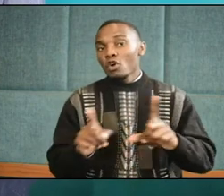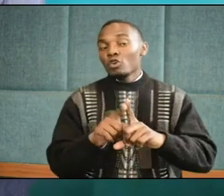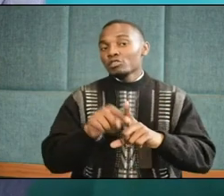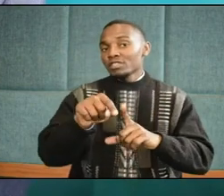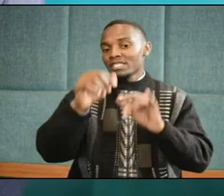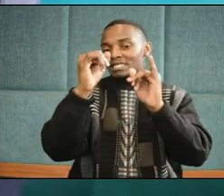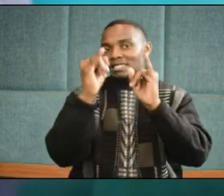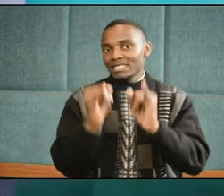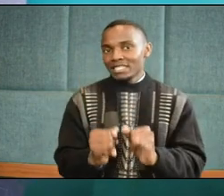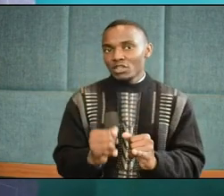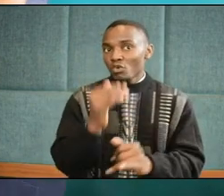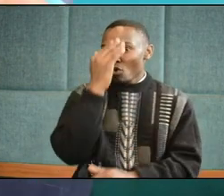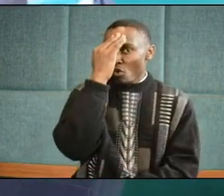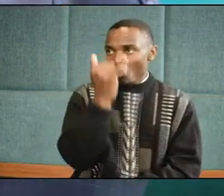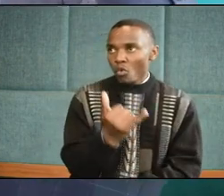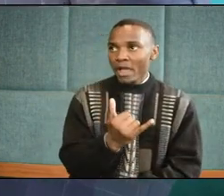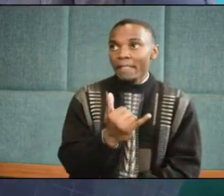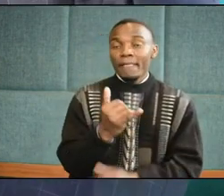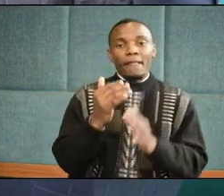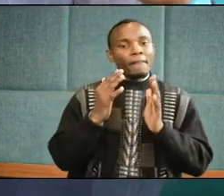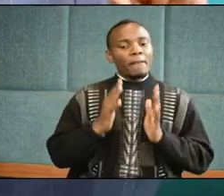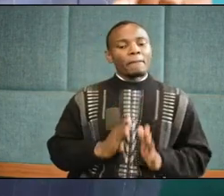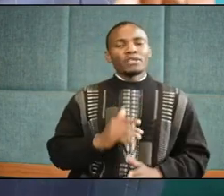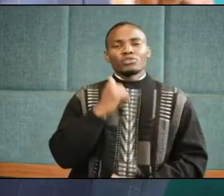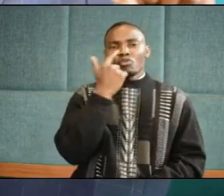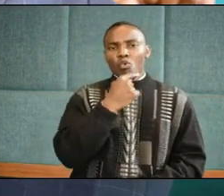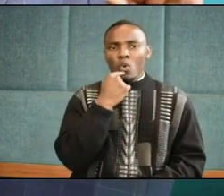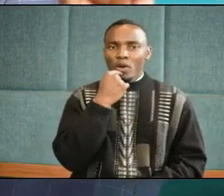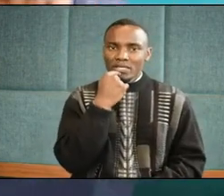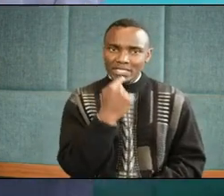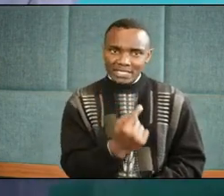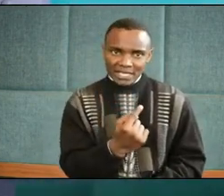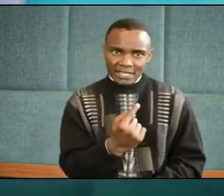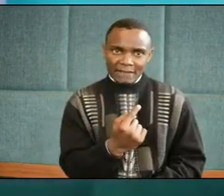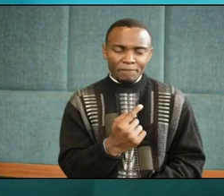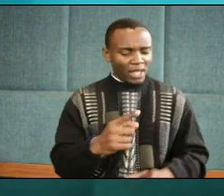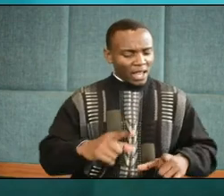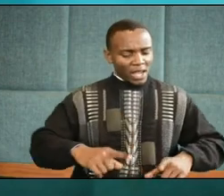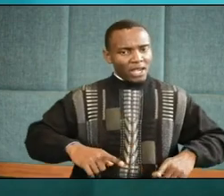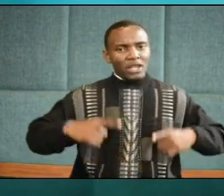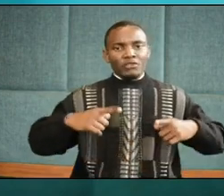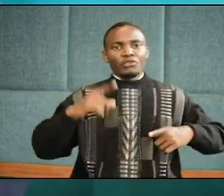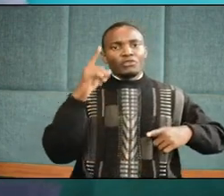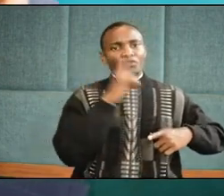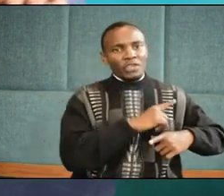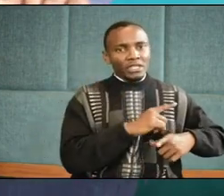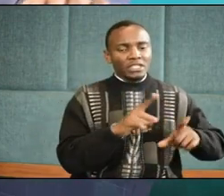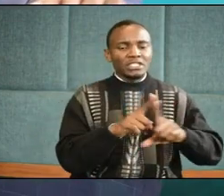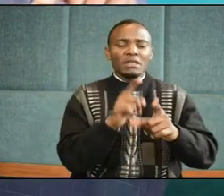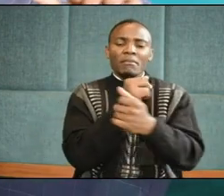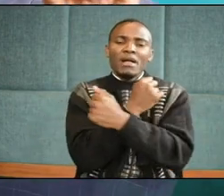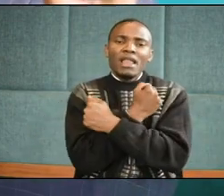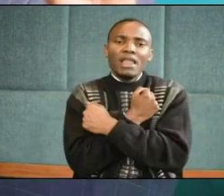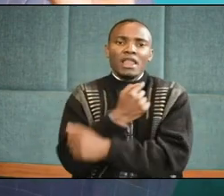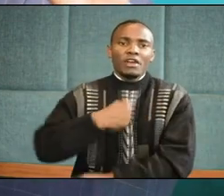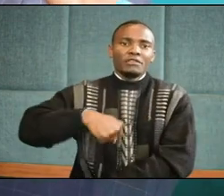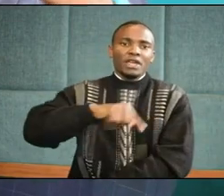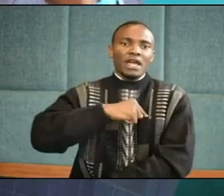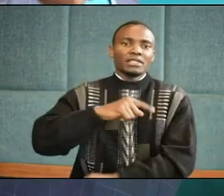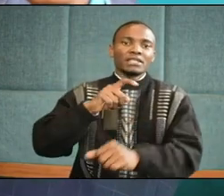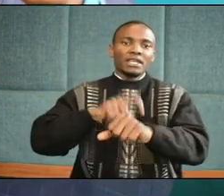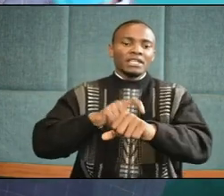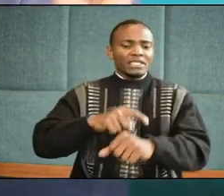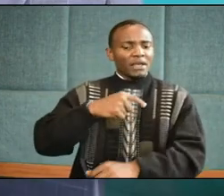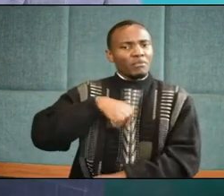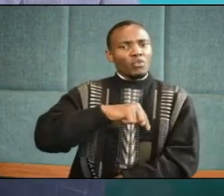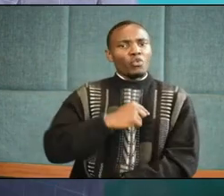new because the one who says it lived it. He loved us when we